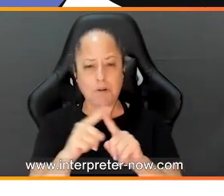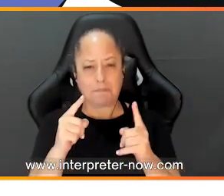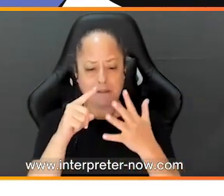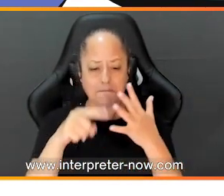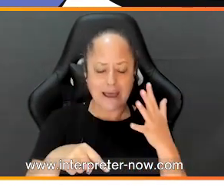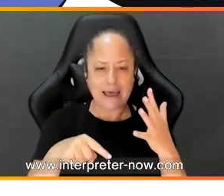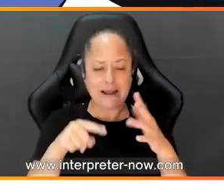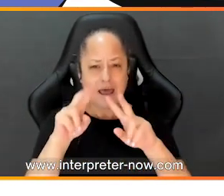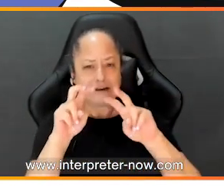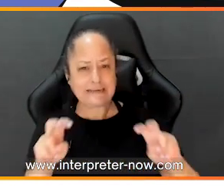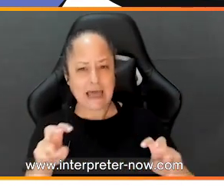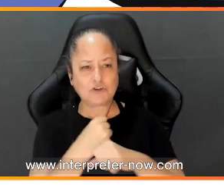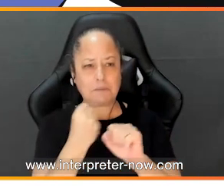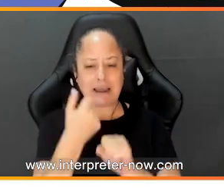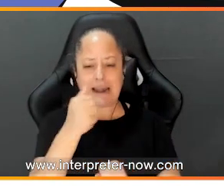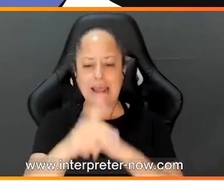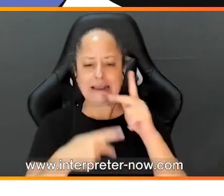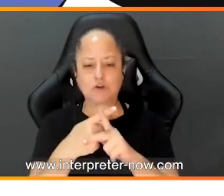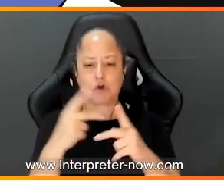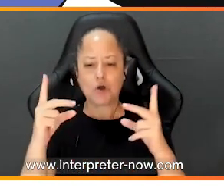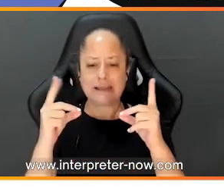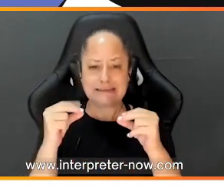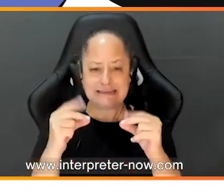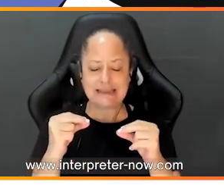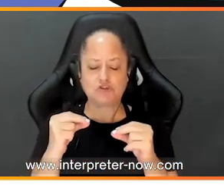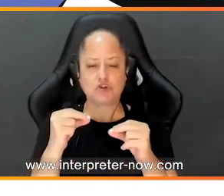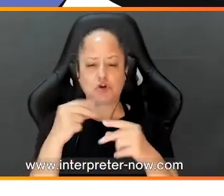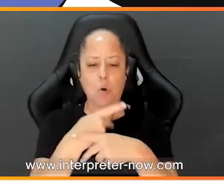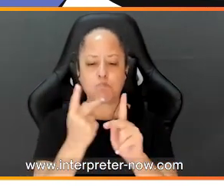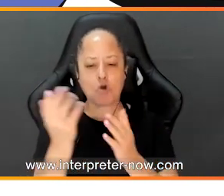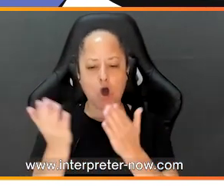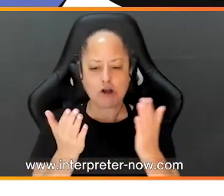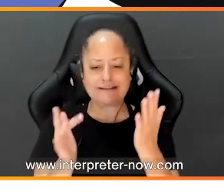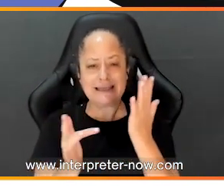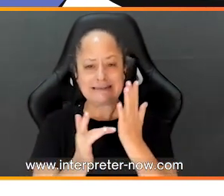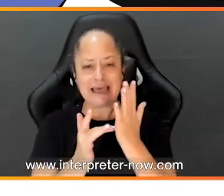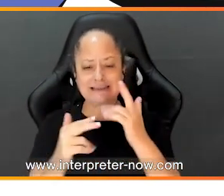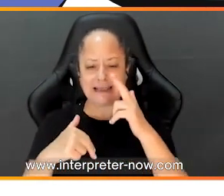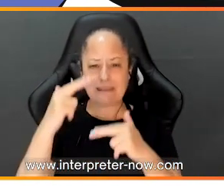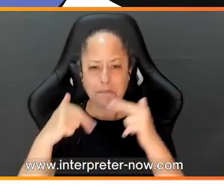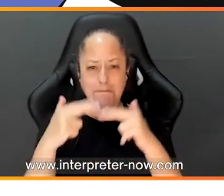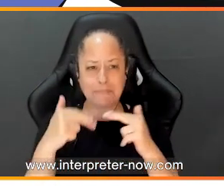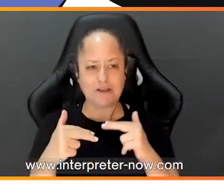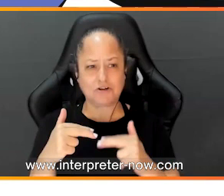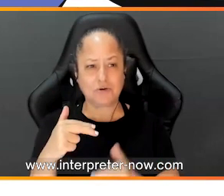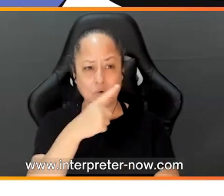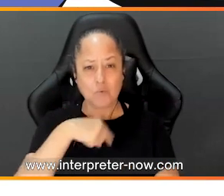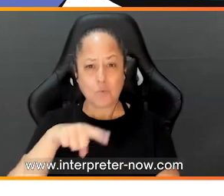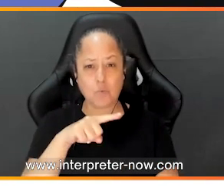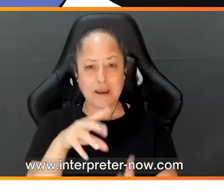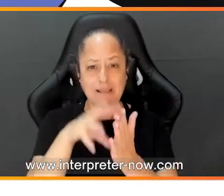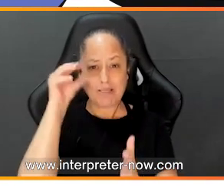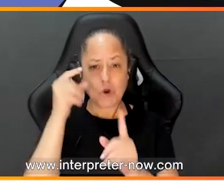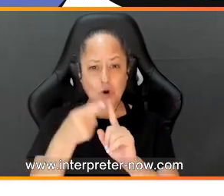created, you may or may not have heard of this, but it's called FlyEasyGo sneakers that came out about 2 years ago. It's the latest kind of